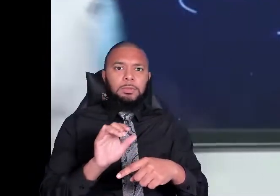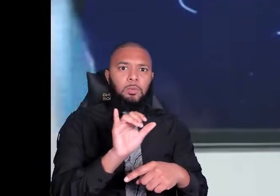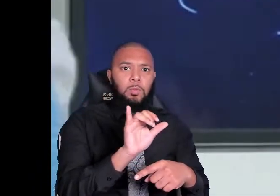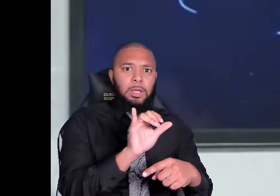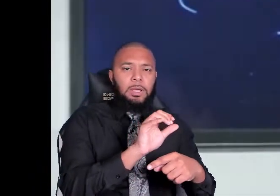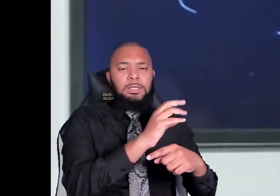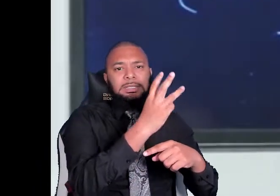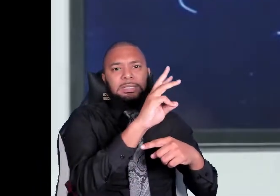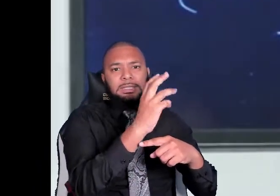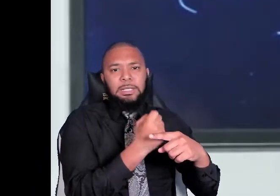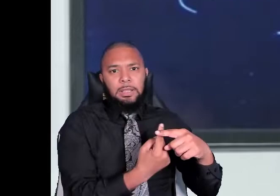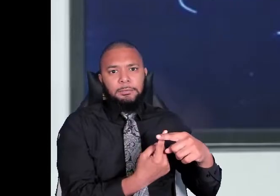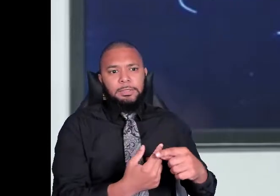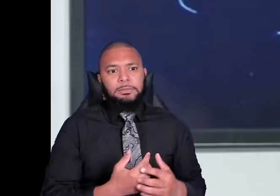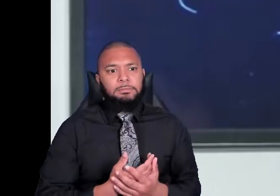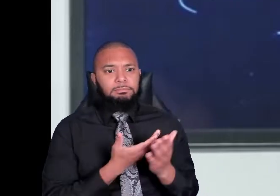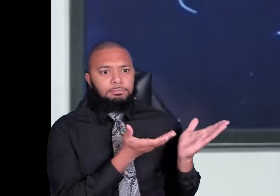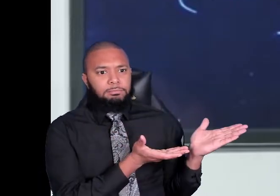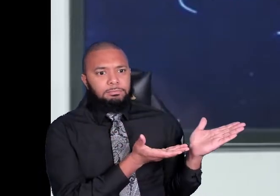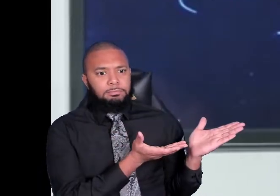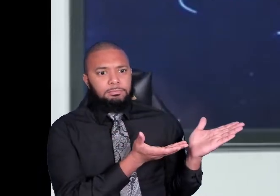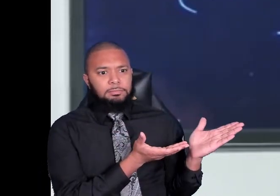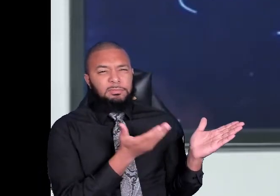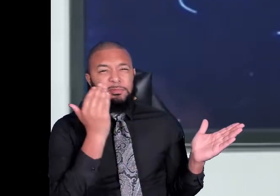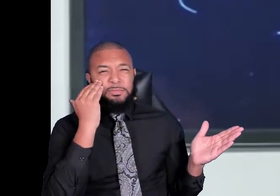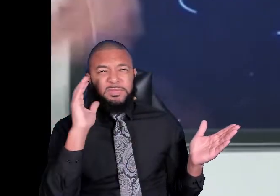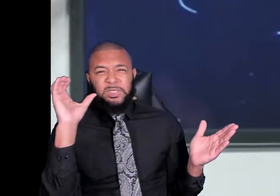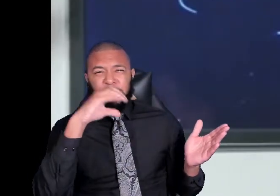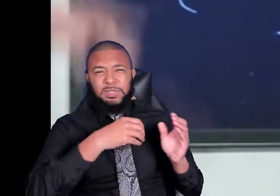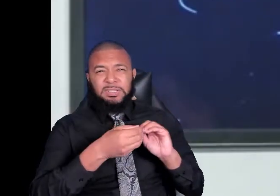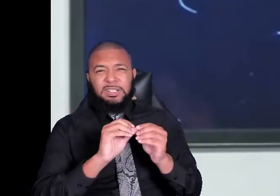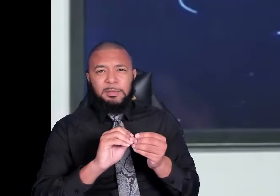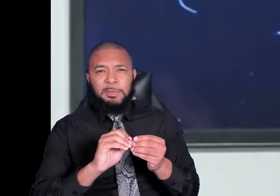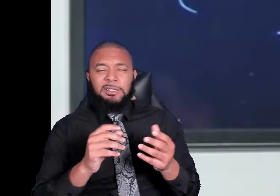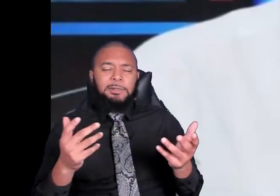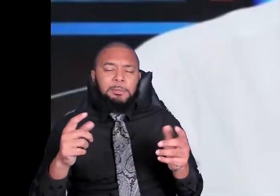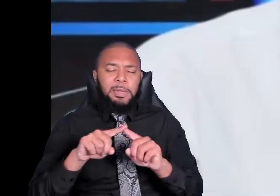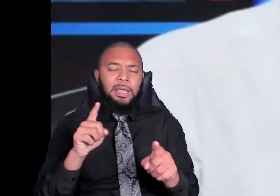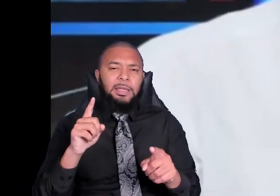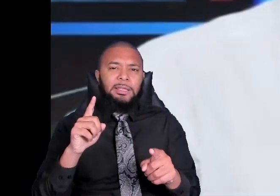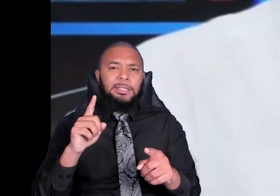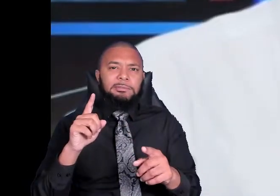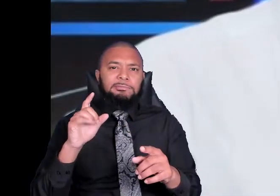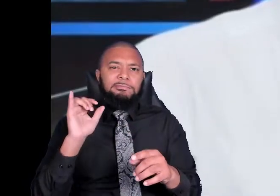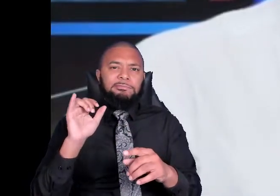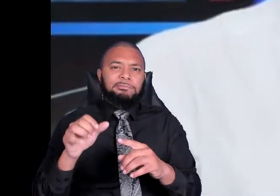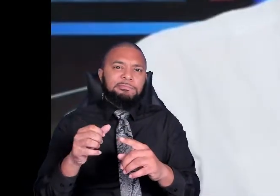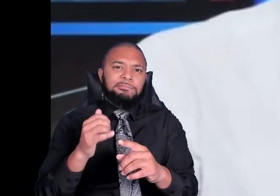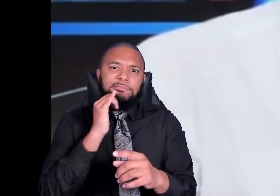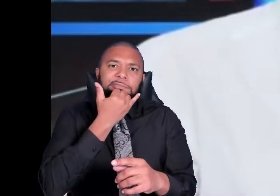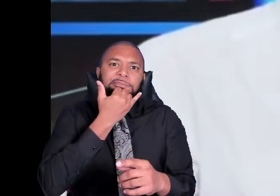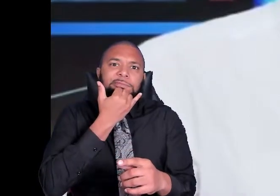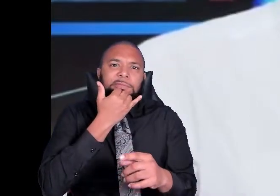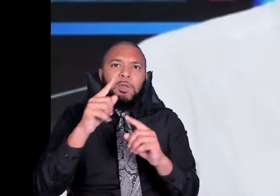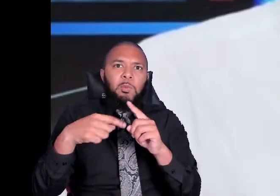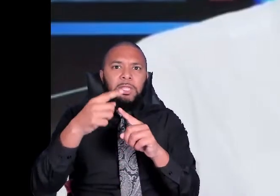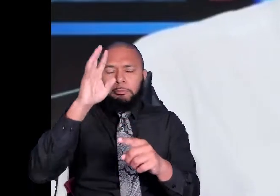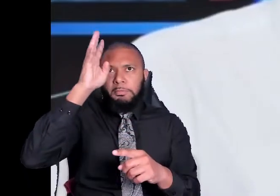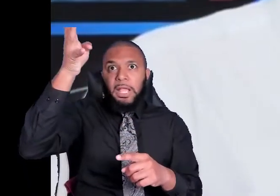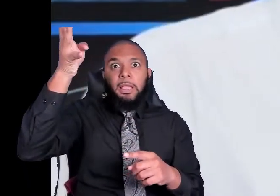11ths. Okay? Very strange looking numbers, but that's what happens when you just make questions up off the top of your